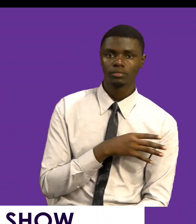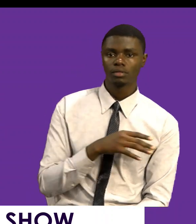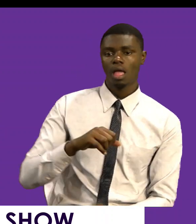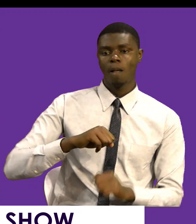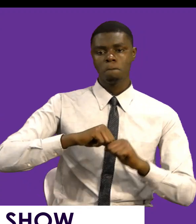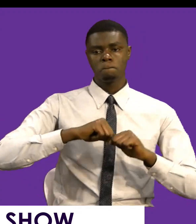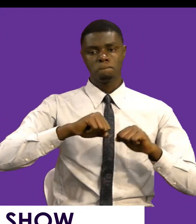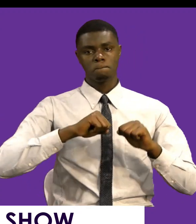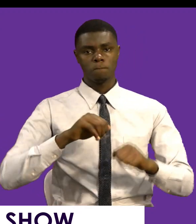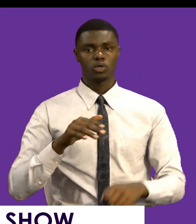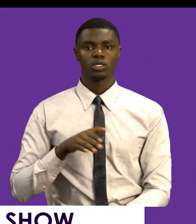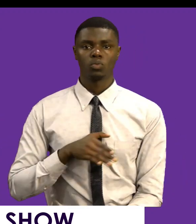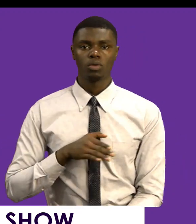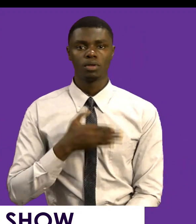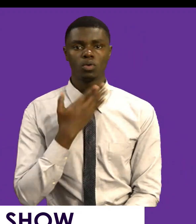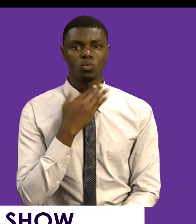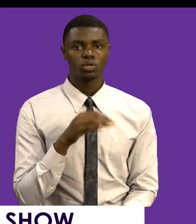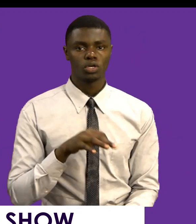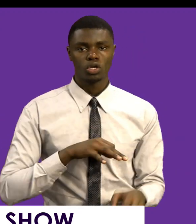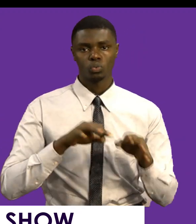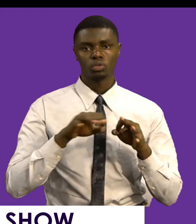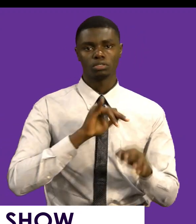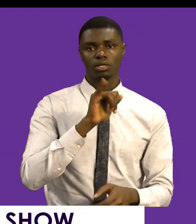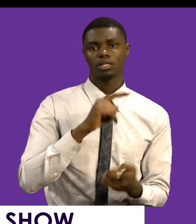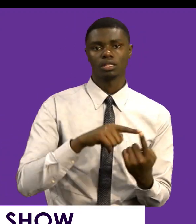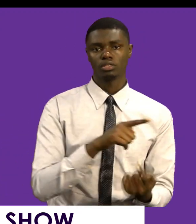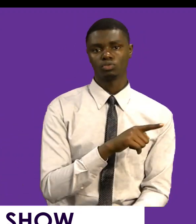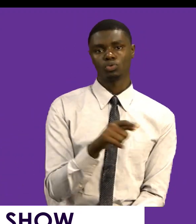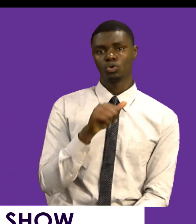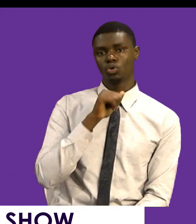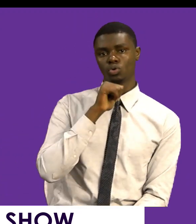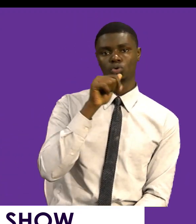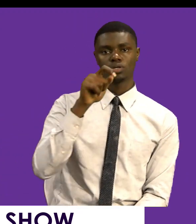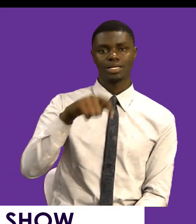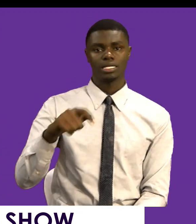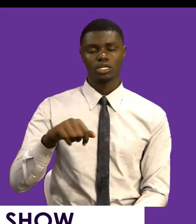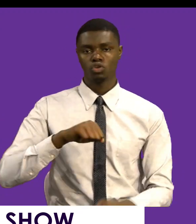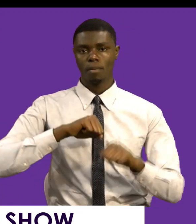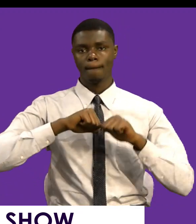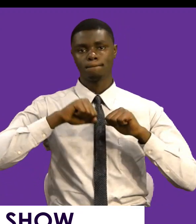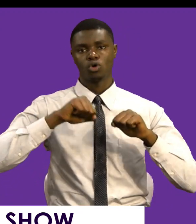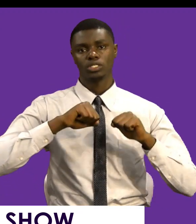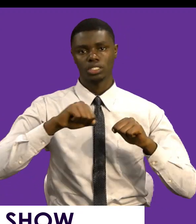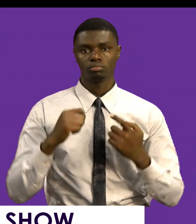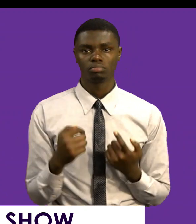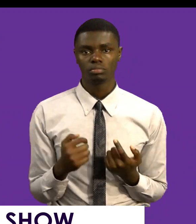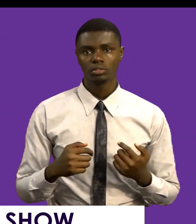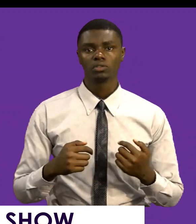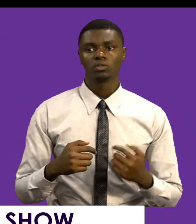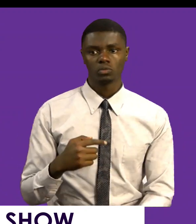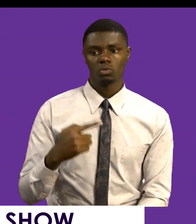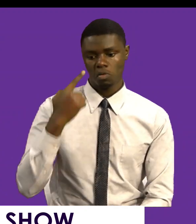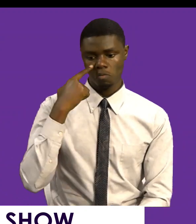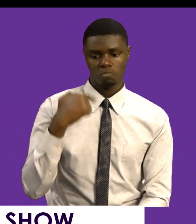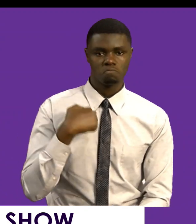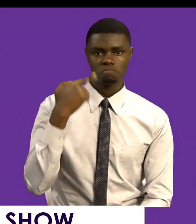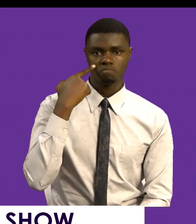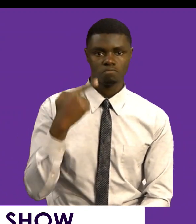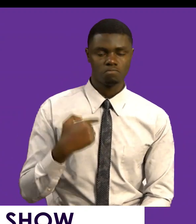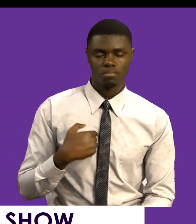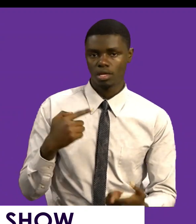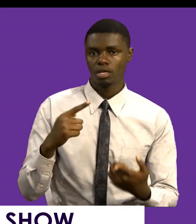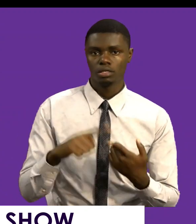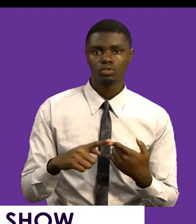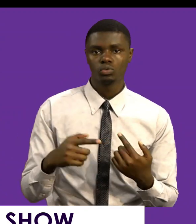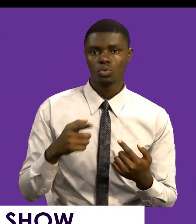bossy women. I want to explain that to you. You don't need to be bossy to your spouse. Those are